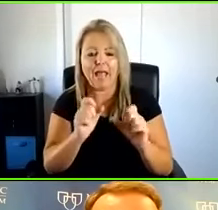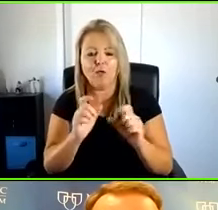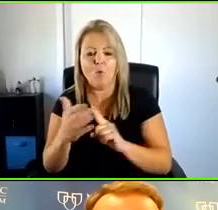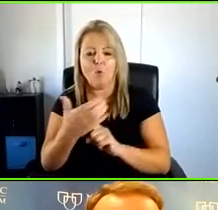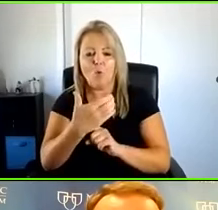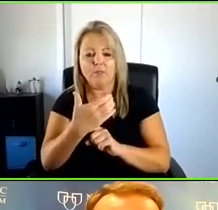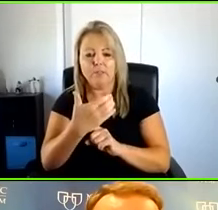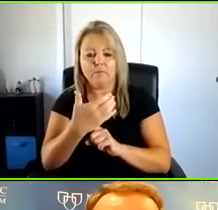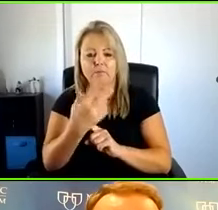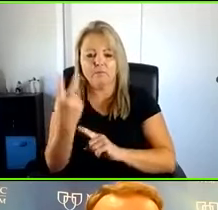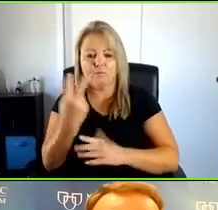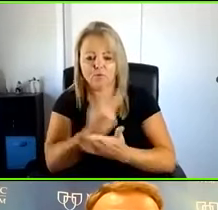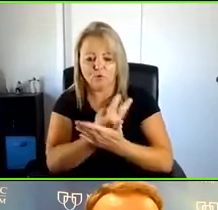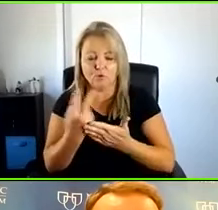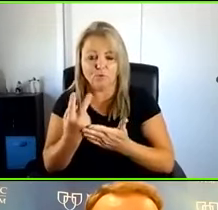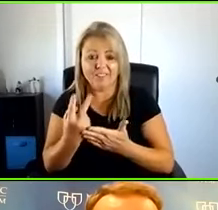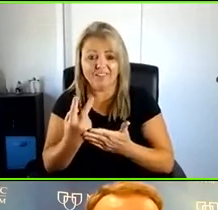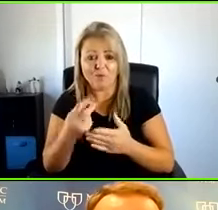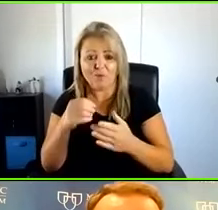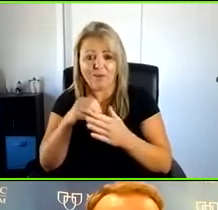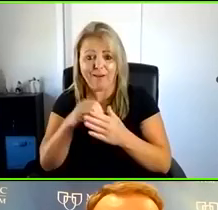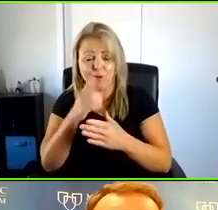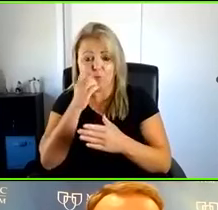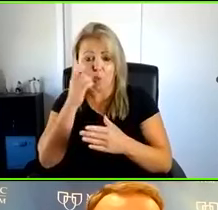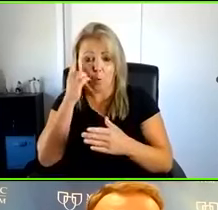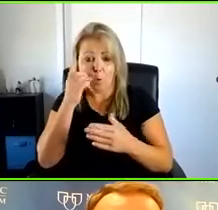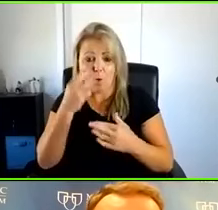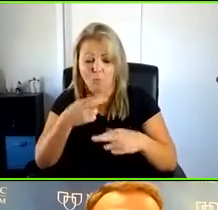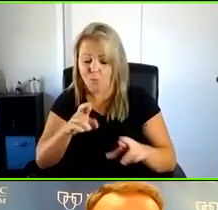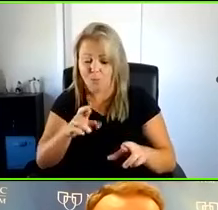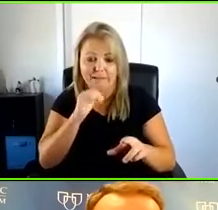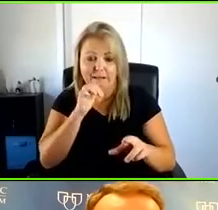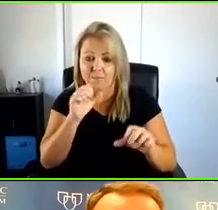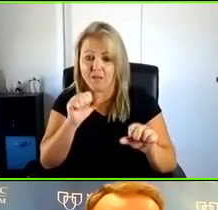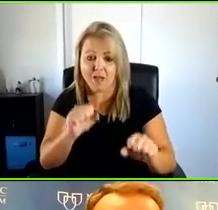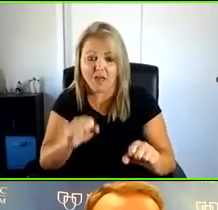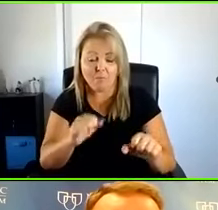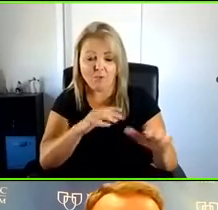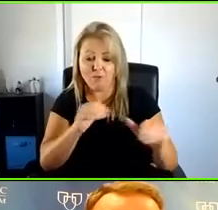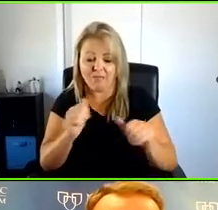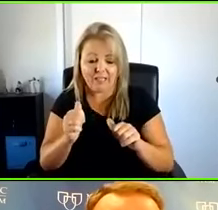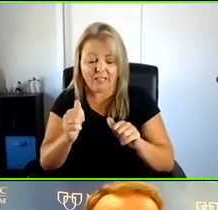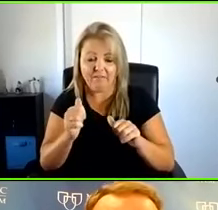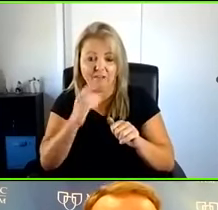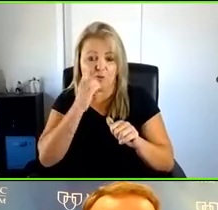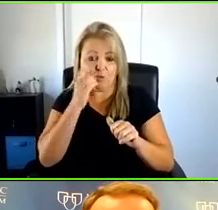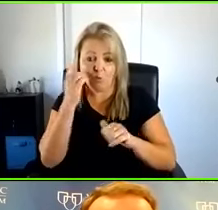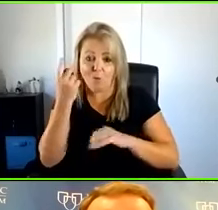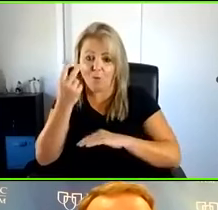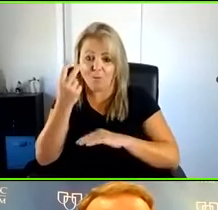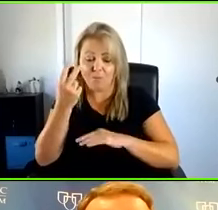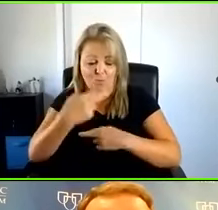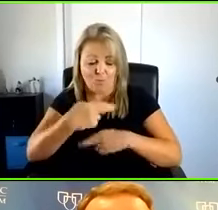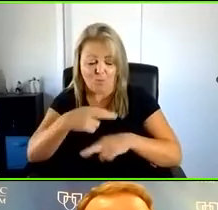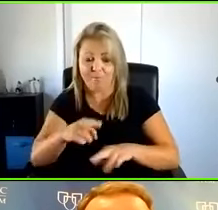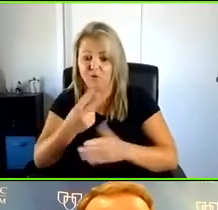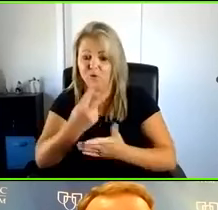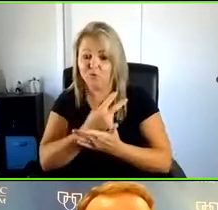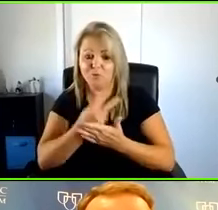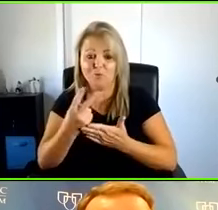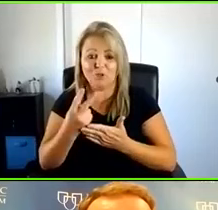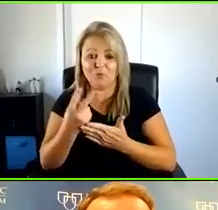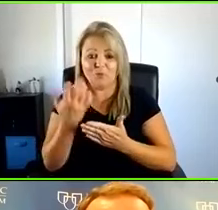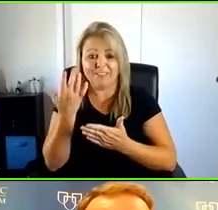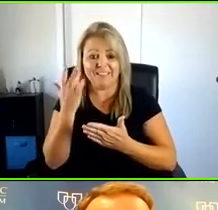for 2 weeks. So they're in their dorm rooms, not being able to leave their dorm room for 2 weeks in what would very much seem like